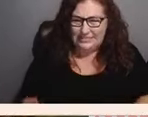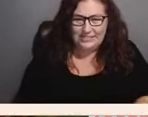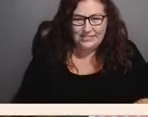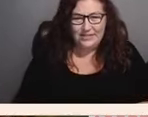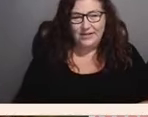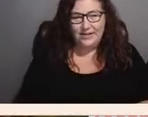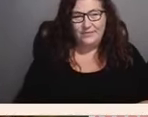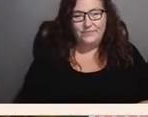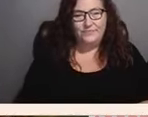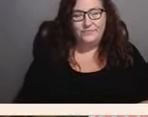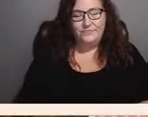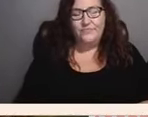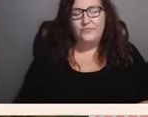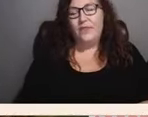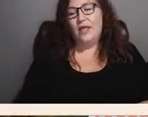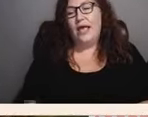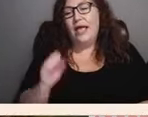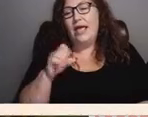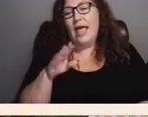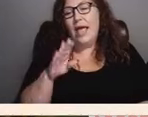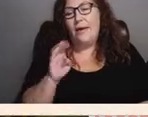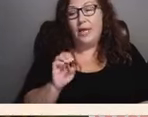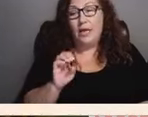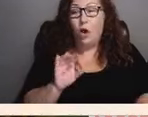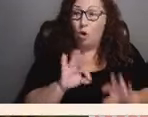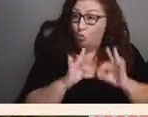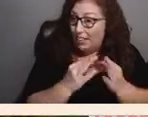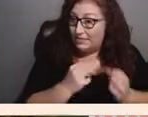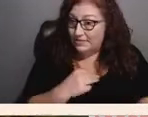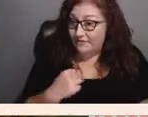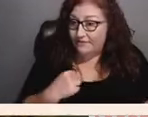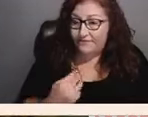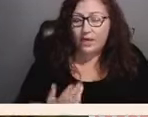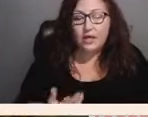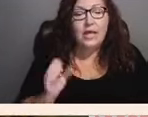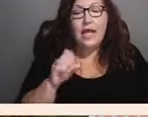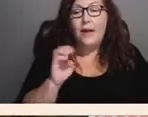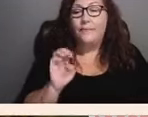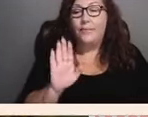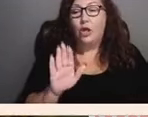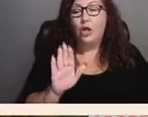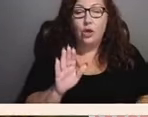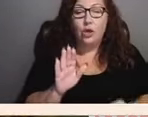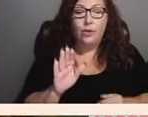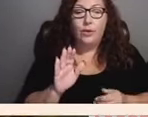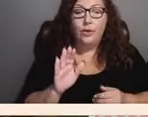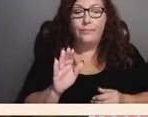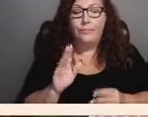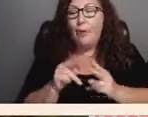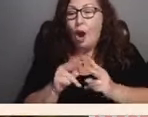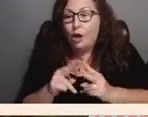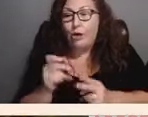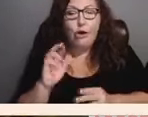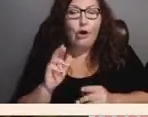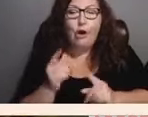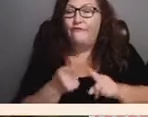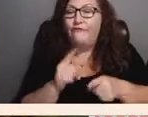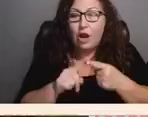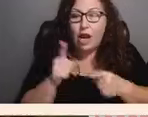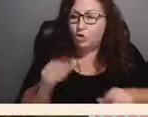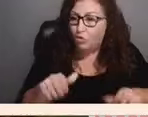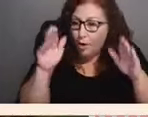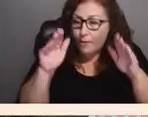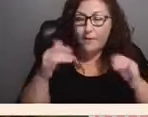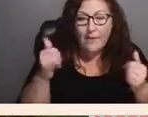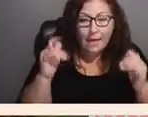It could be a relative. It could be your partner or a friend that you grew up with, you played basketball with,